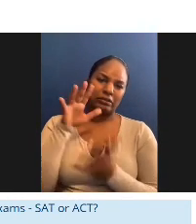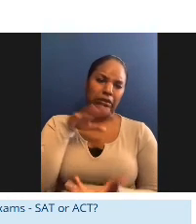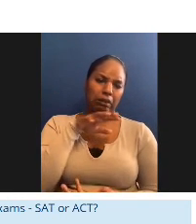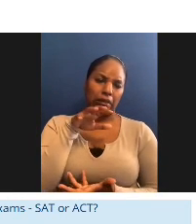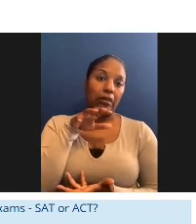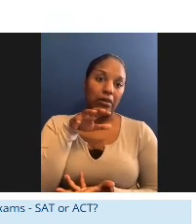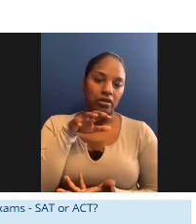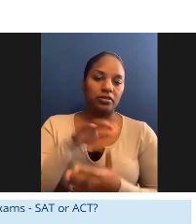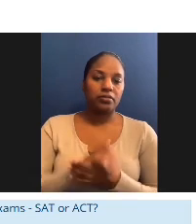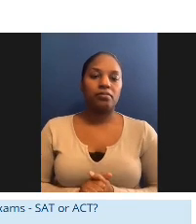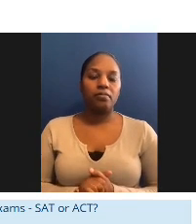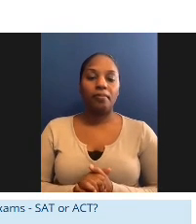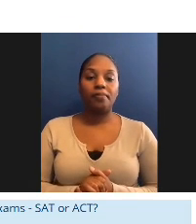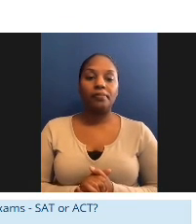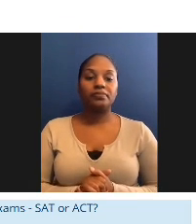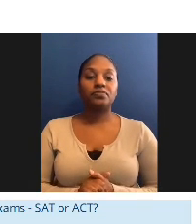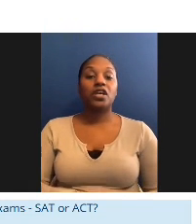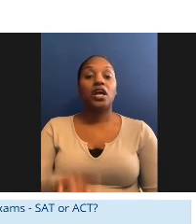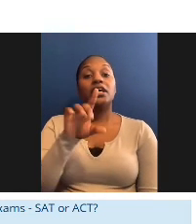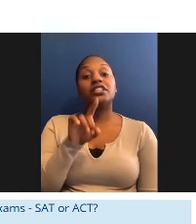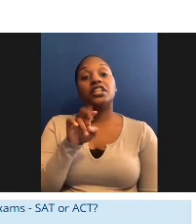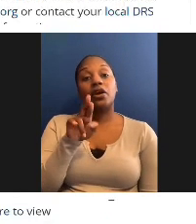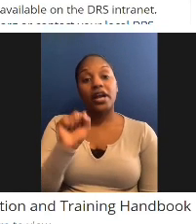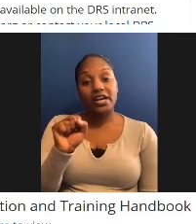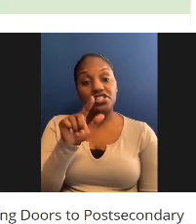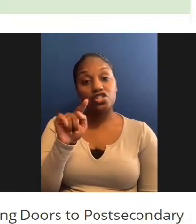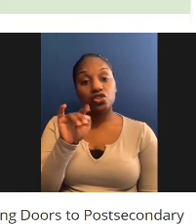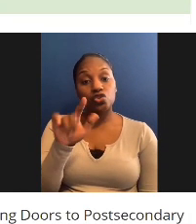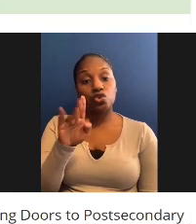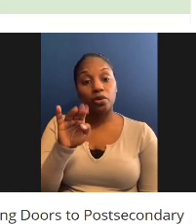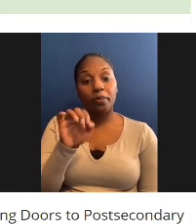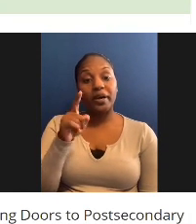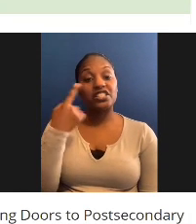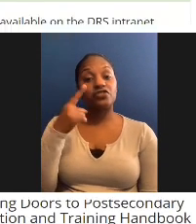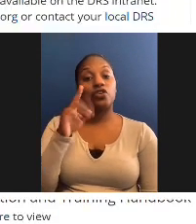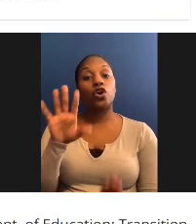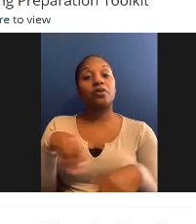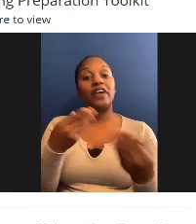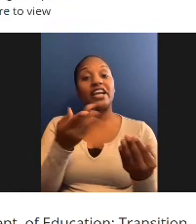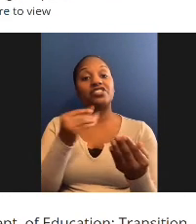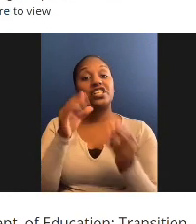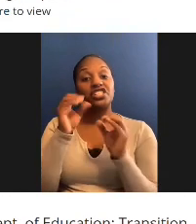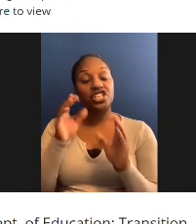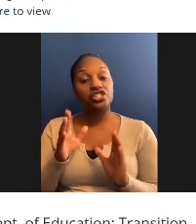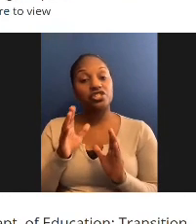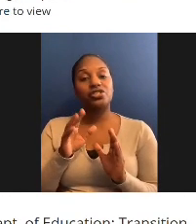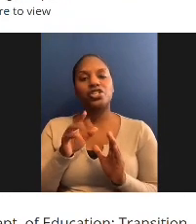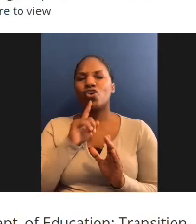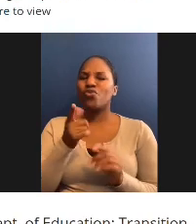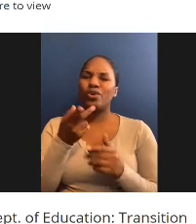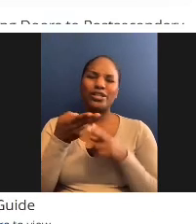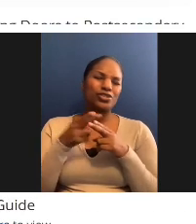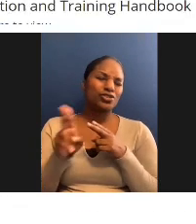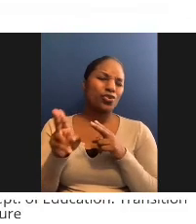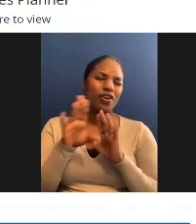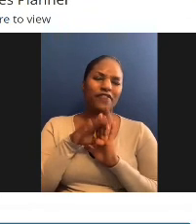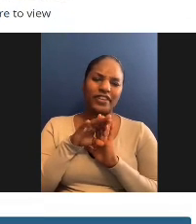Additionally, there is a DRS toolbox, and this is for providers and teachers. These are just quick little